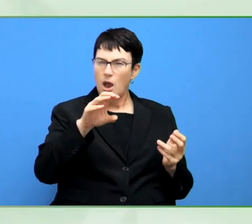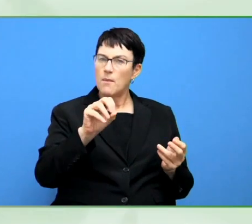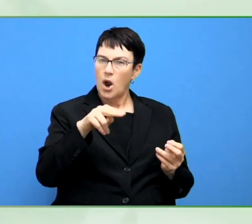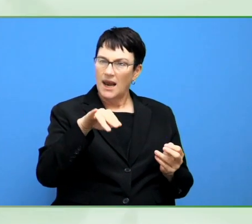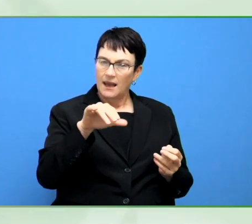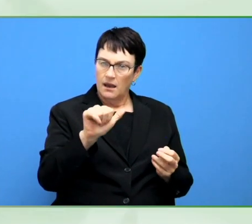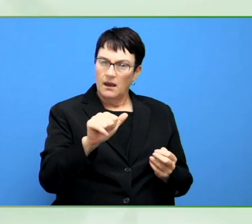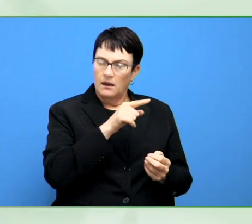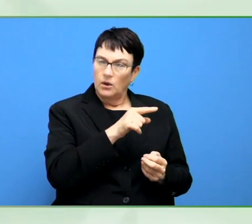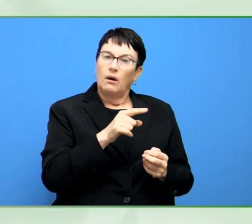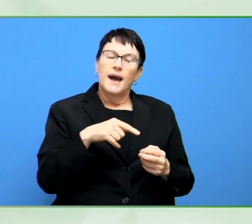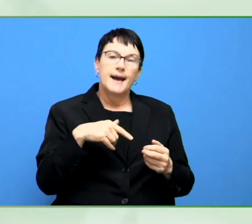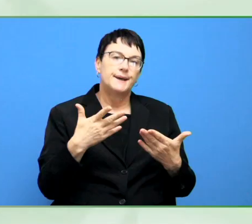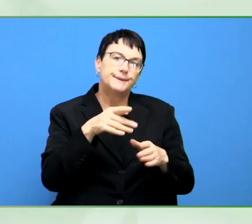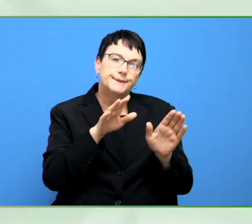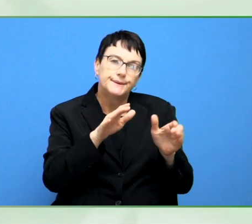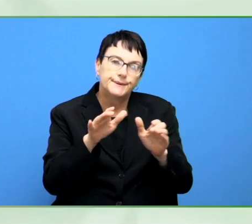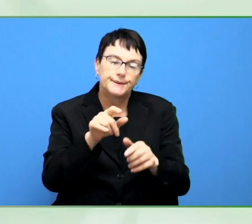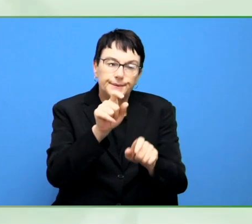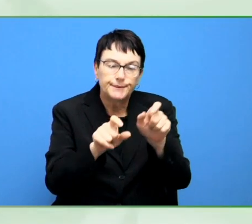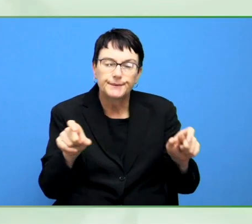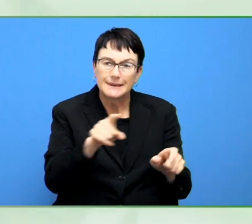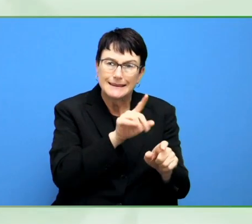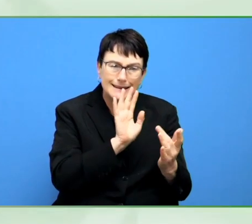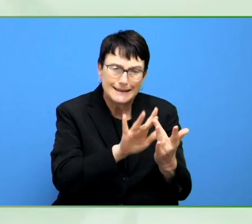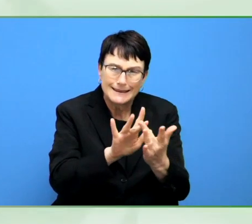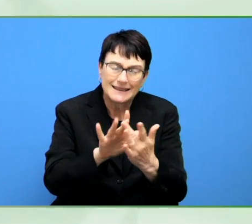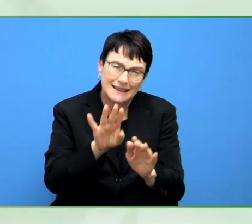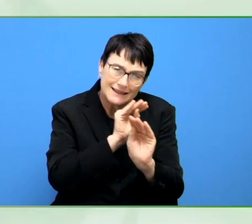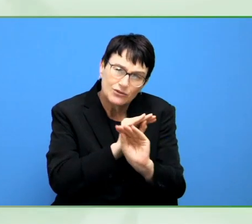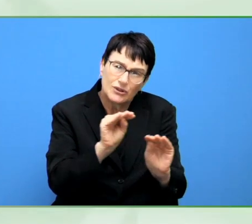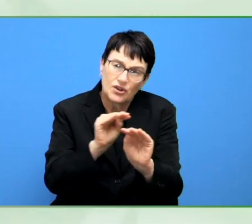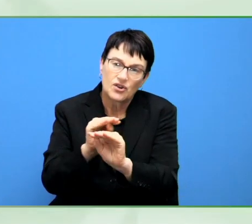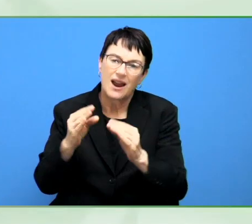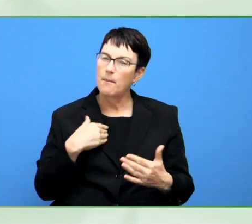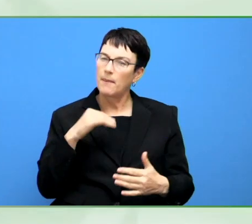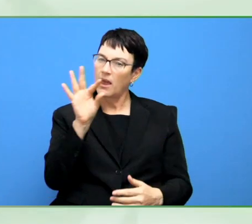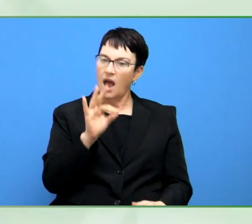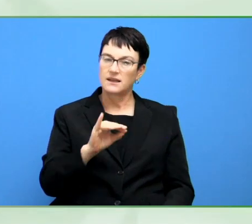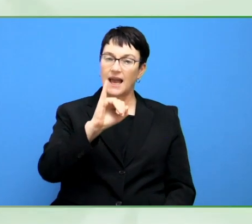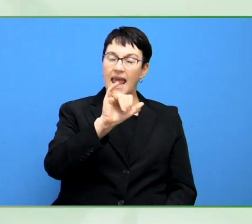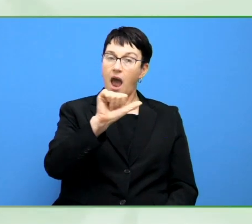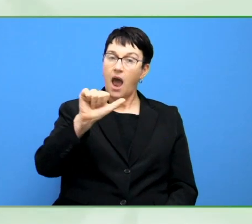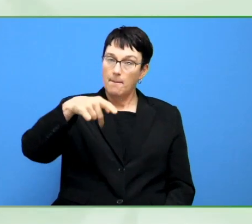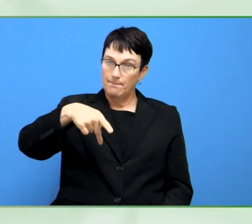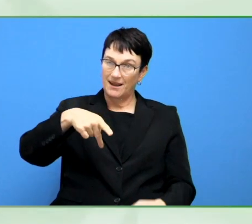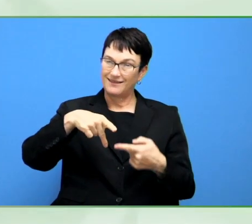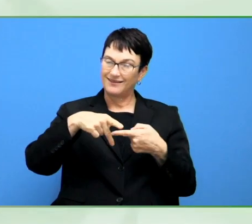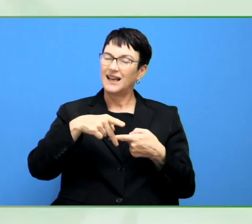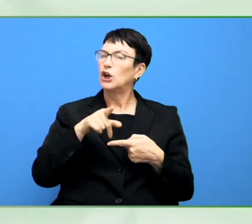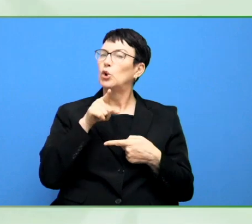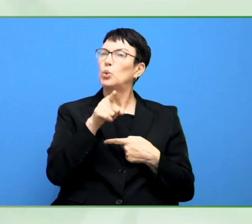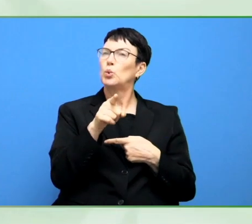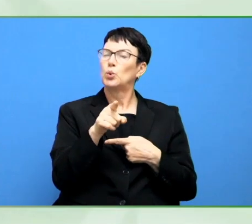does the IAAP help with that? The International Association for Accessibility Professionals, which is a part of G3ICT.